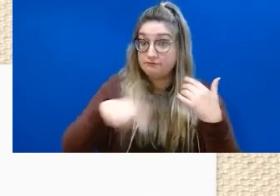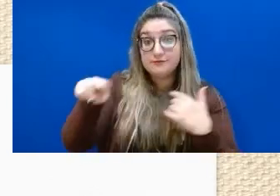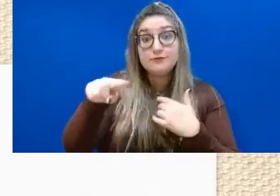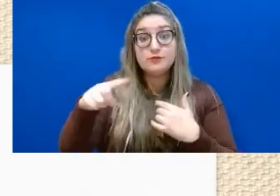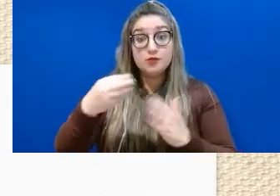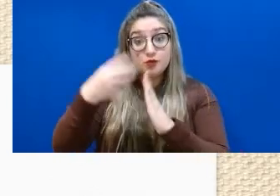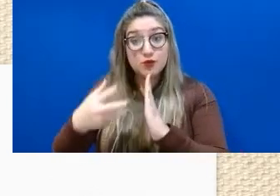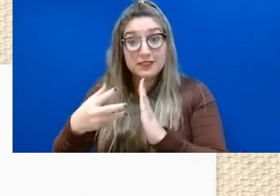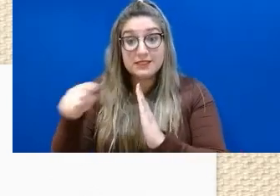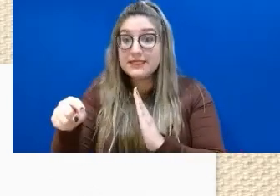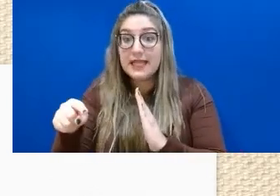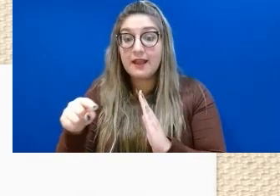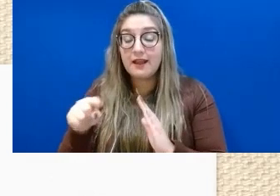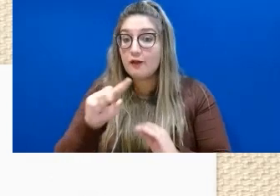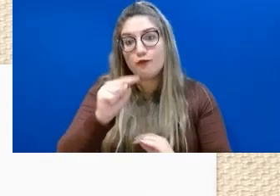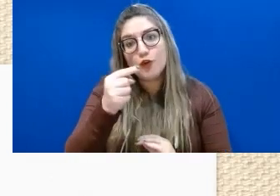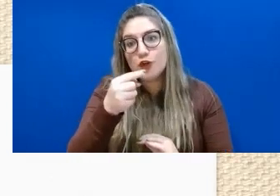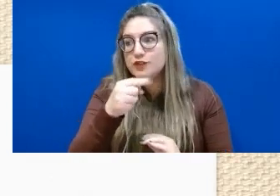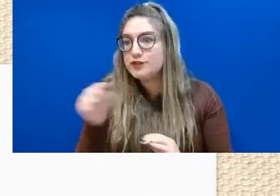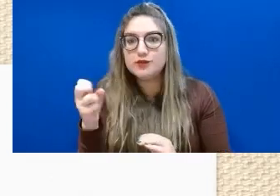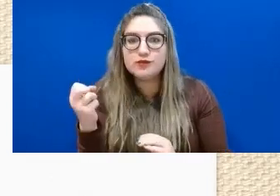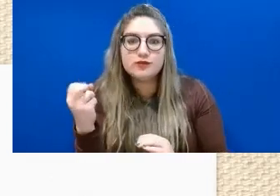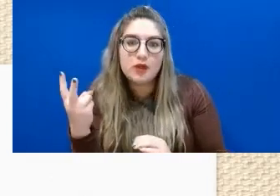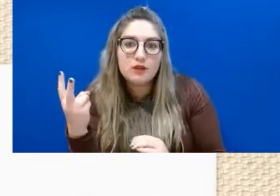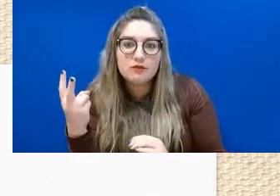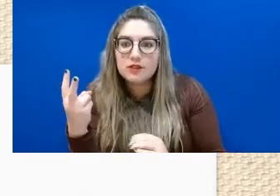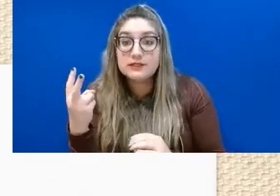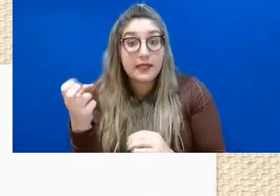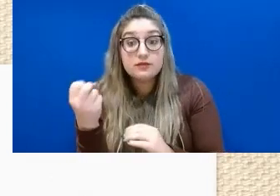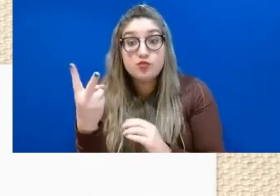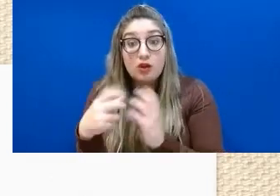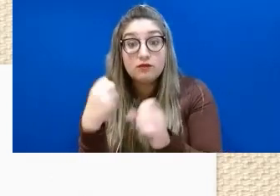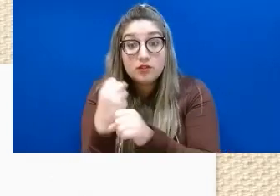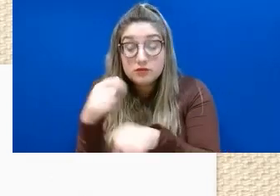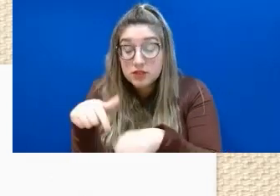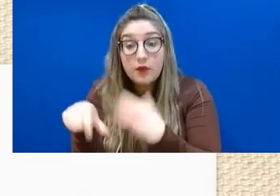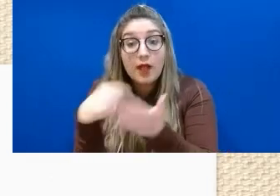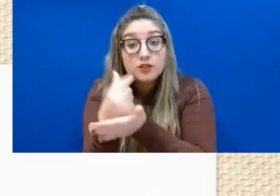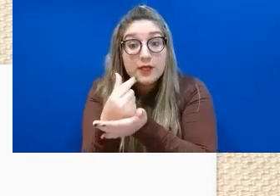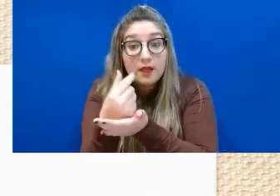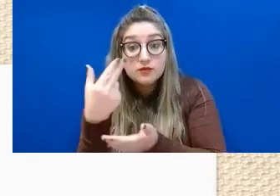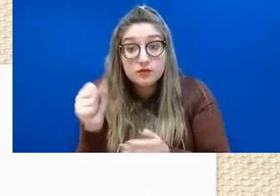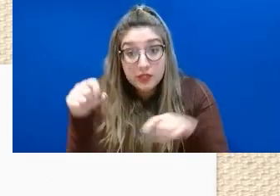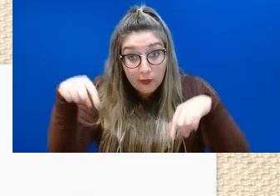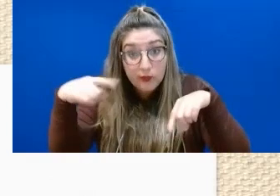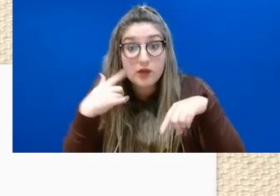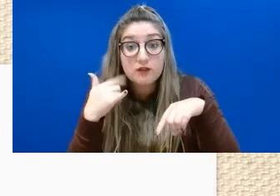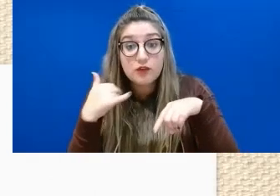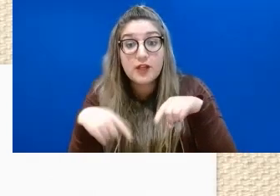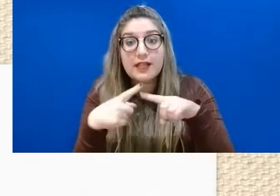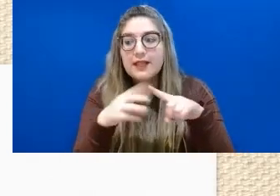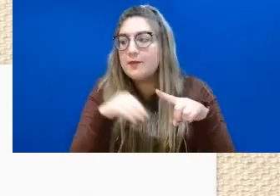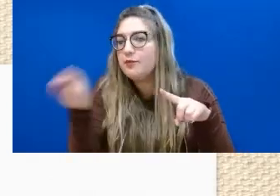12, and then somehow they did 12 years here in California. They graduated here in California, and then they moved to